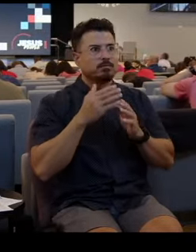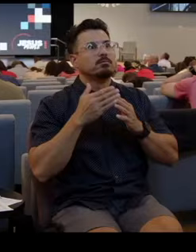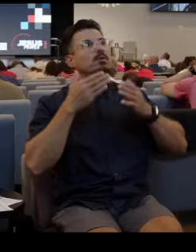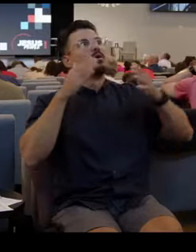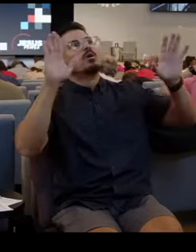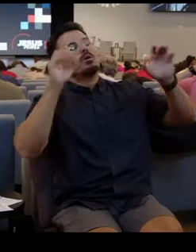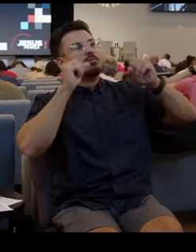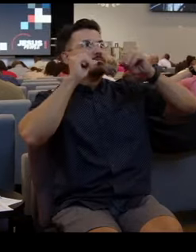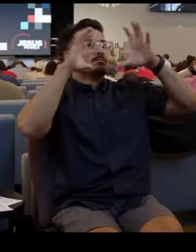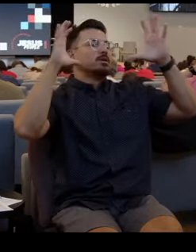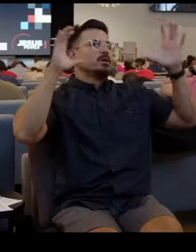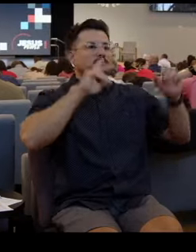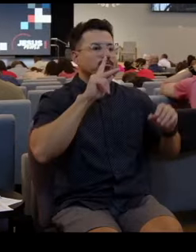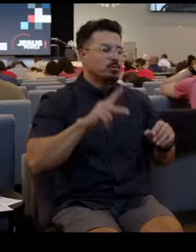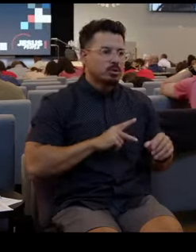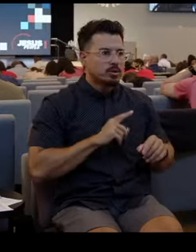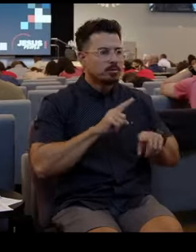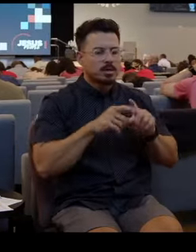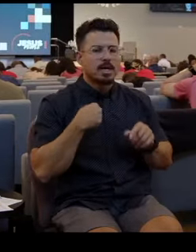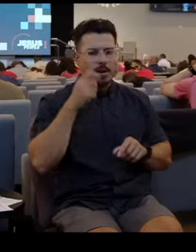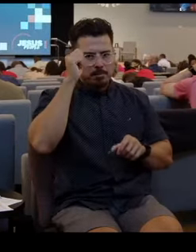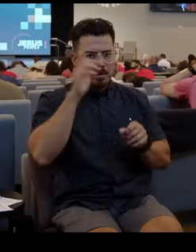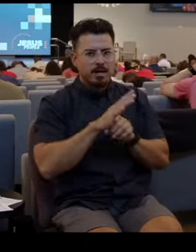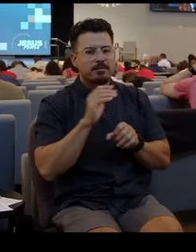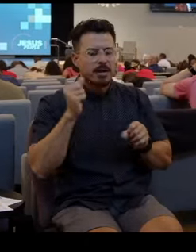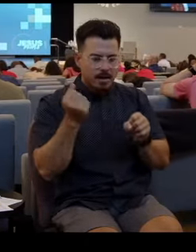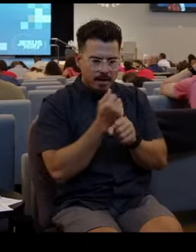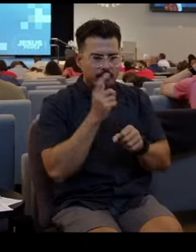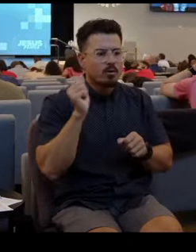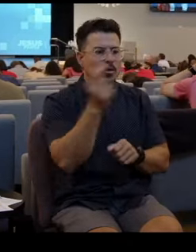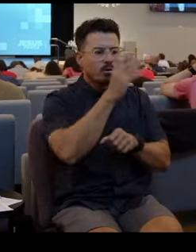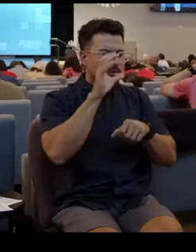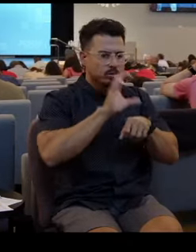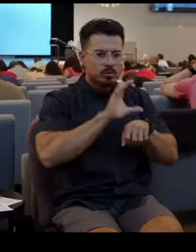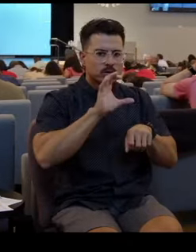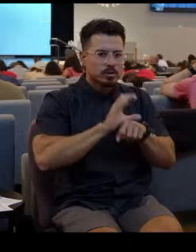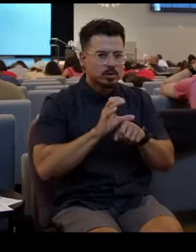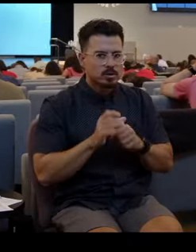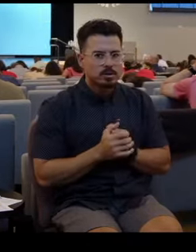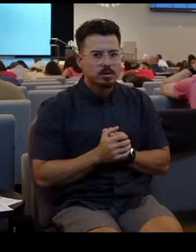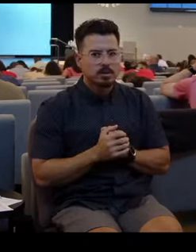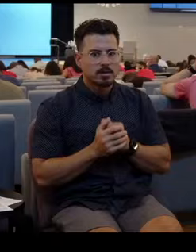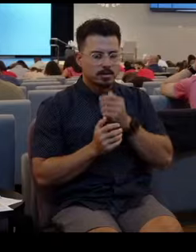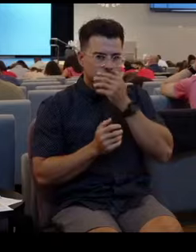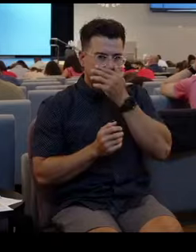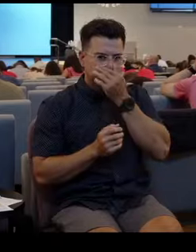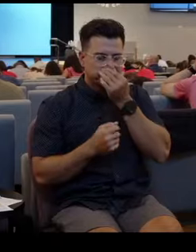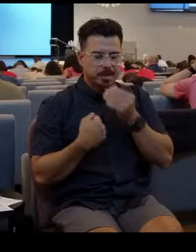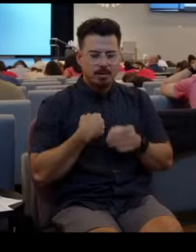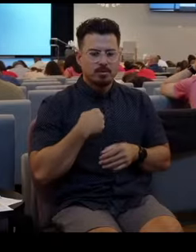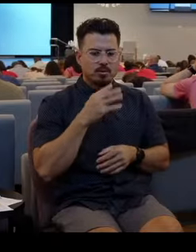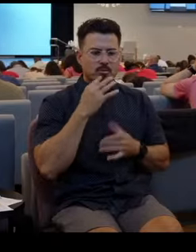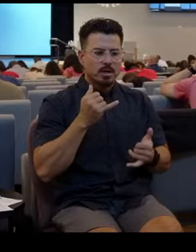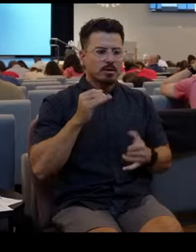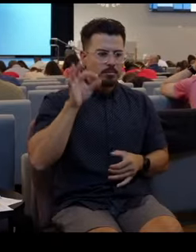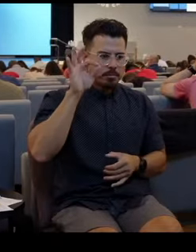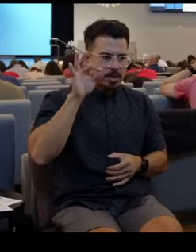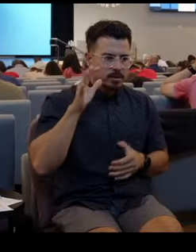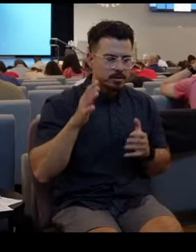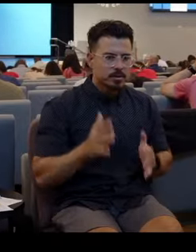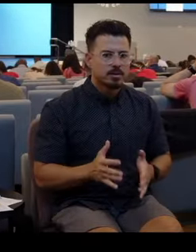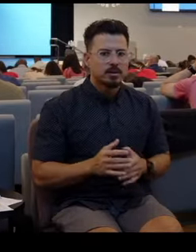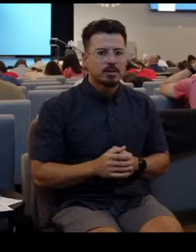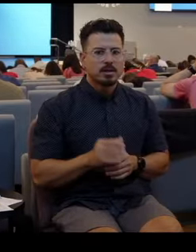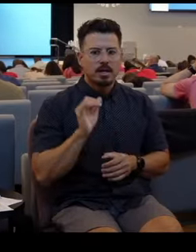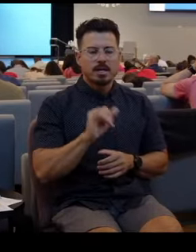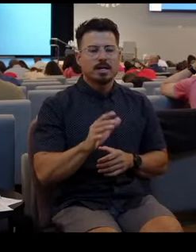personal thing. But I believe every congregation. I'm talking to pastors. You